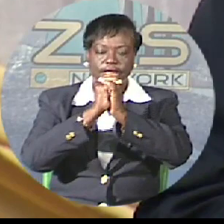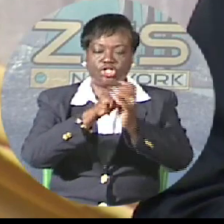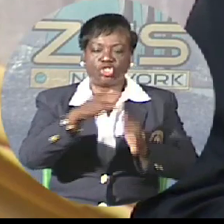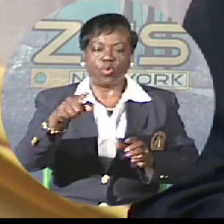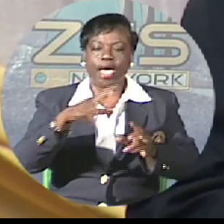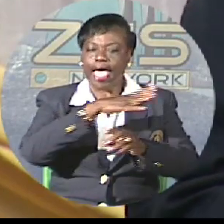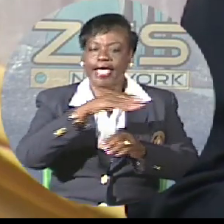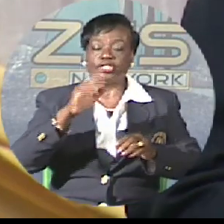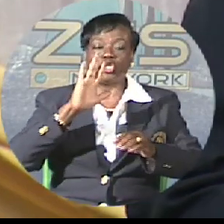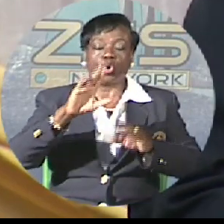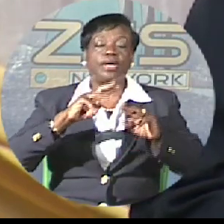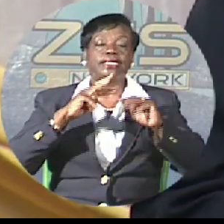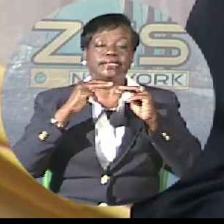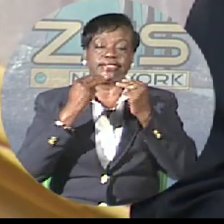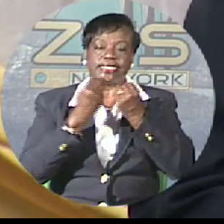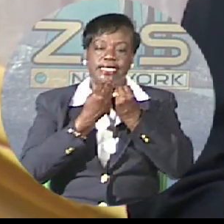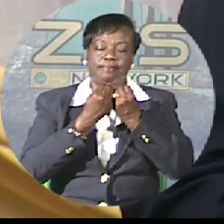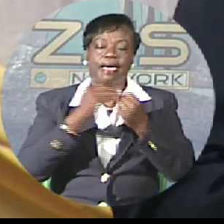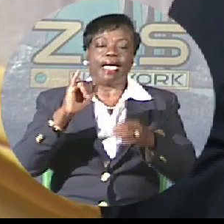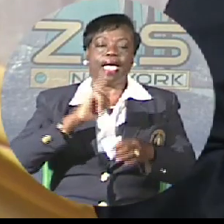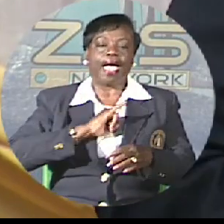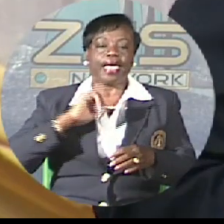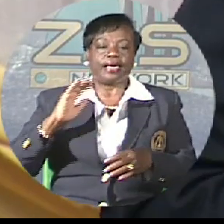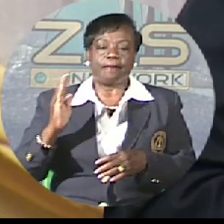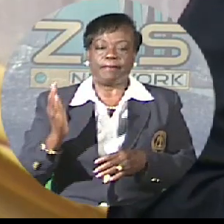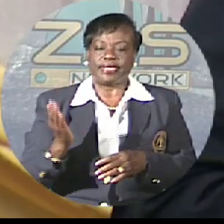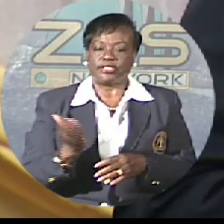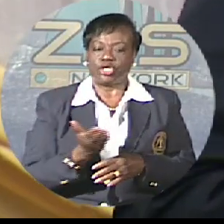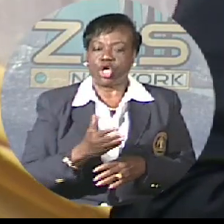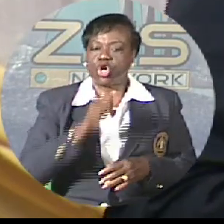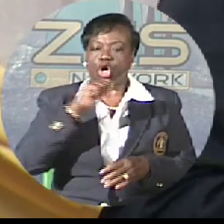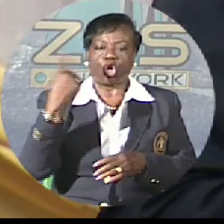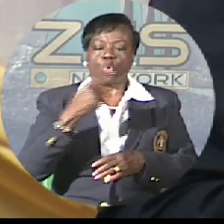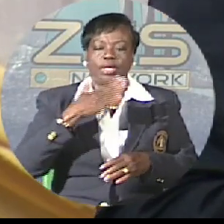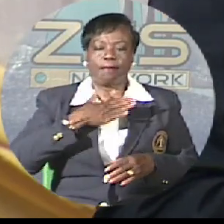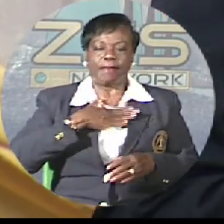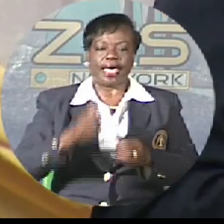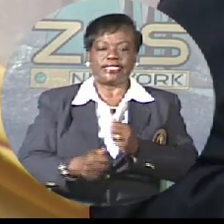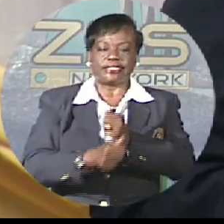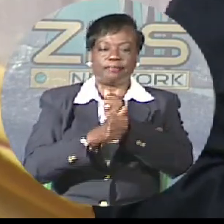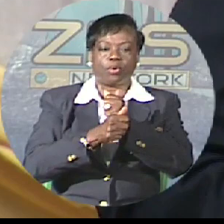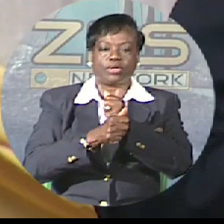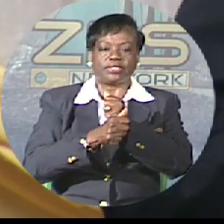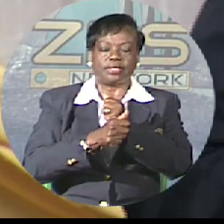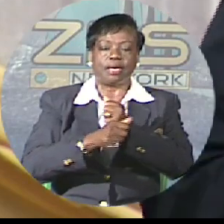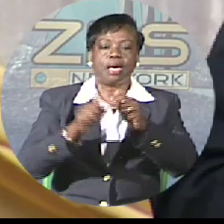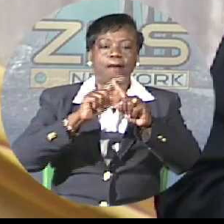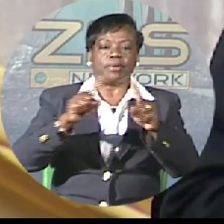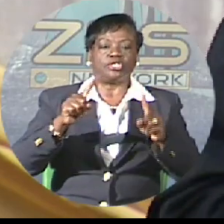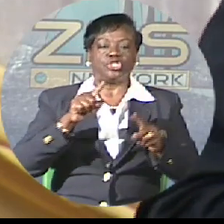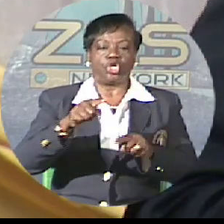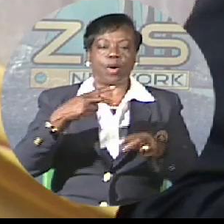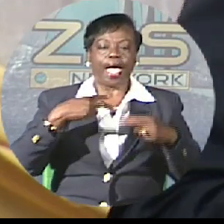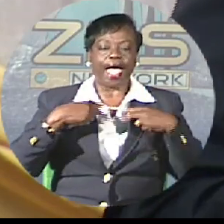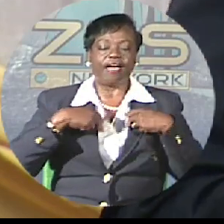team. I commit not only my support, but you have my